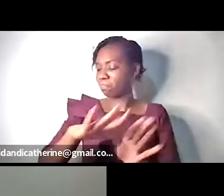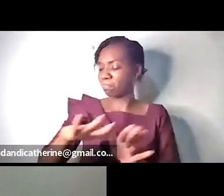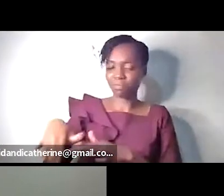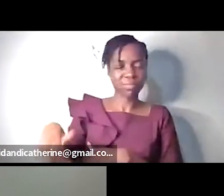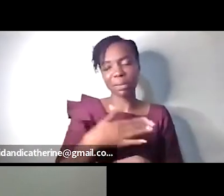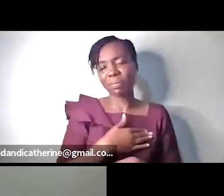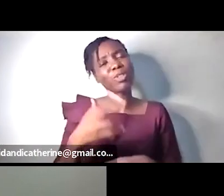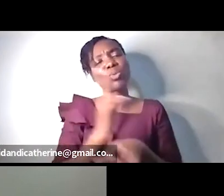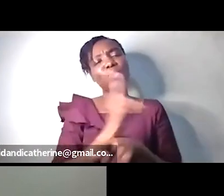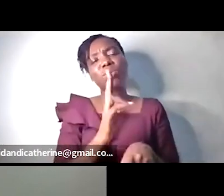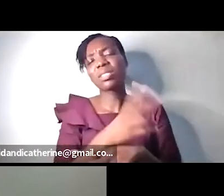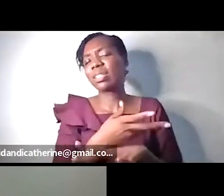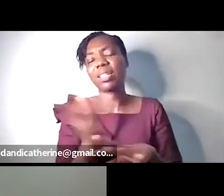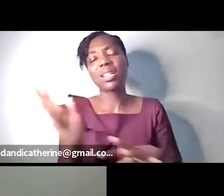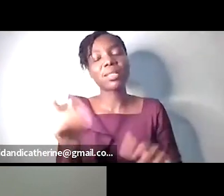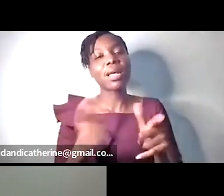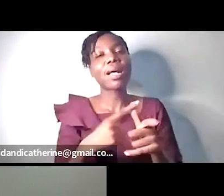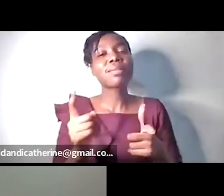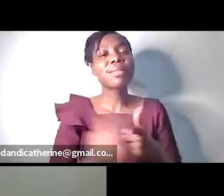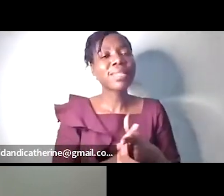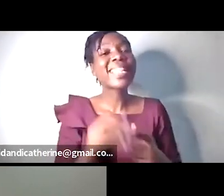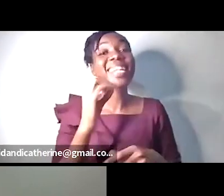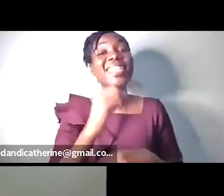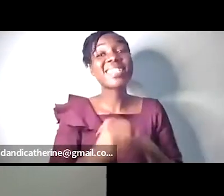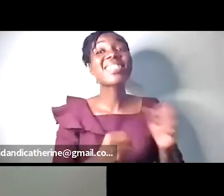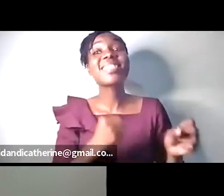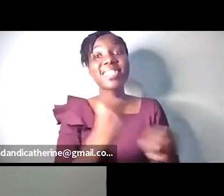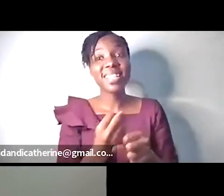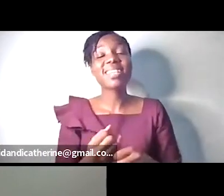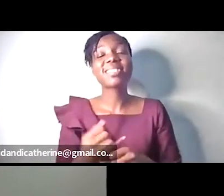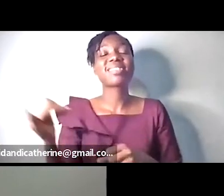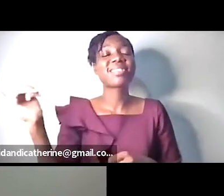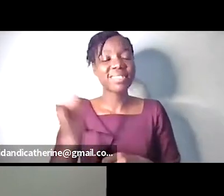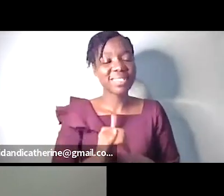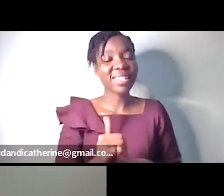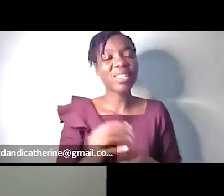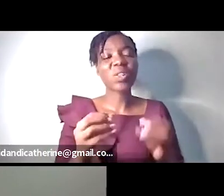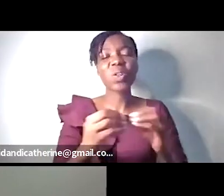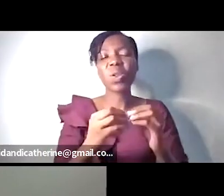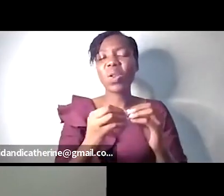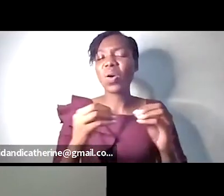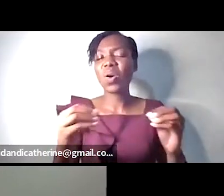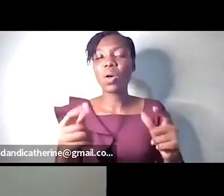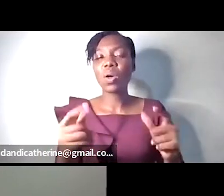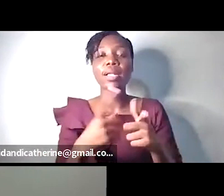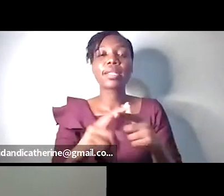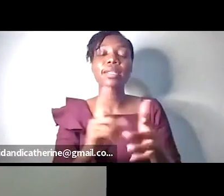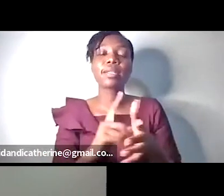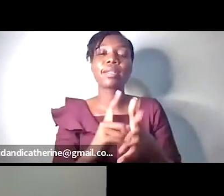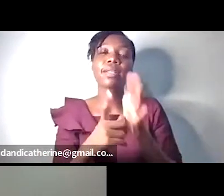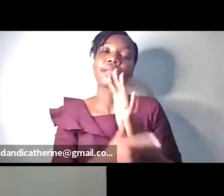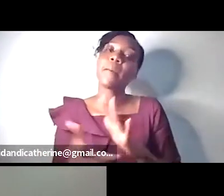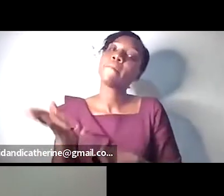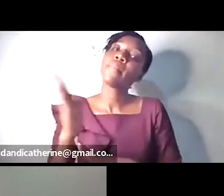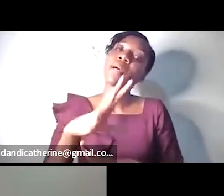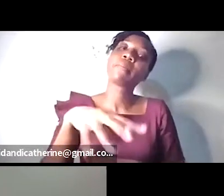me 3 years to pick up the project. Now, what took me so long? Because